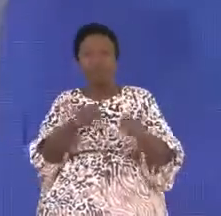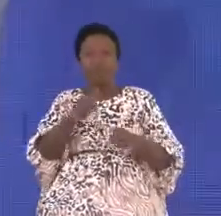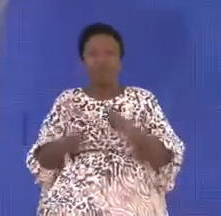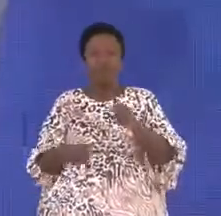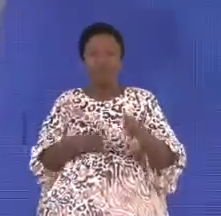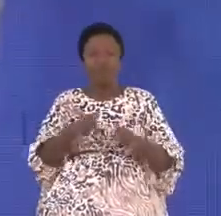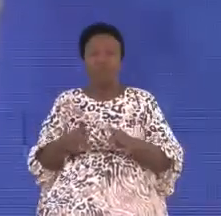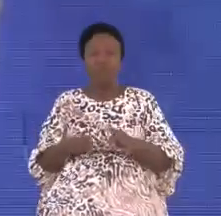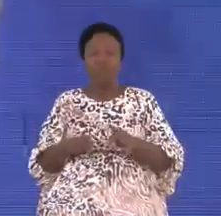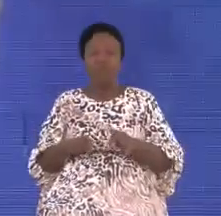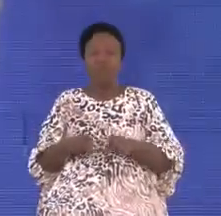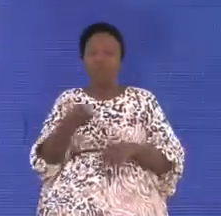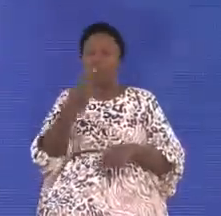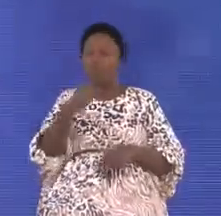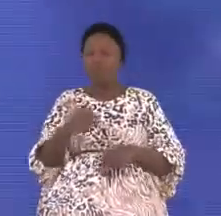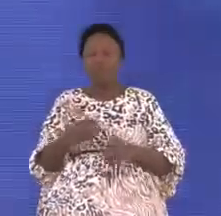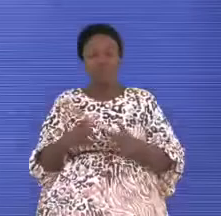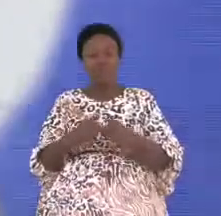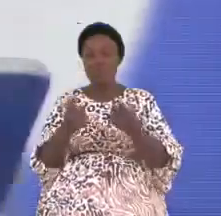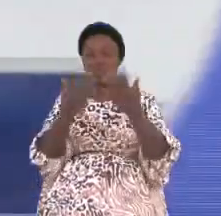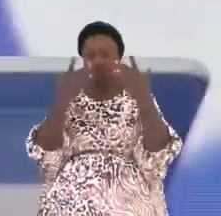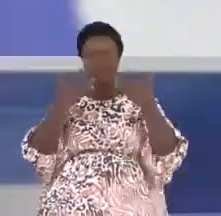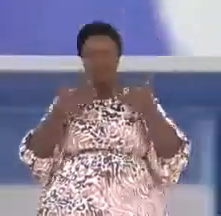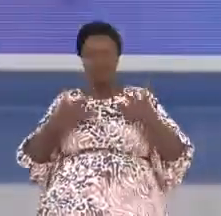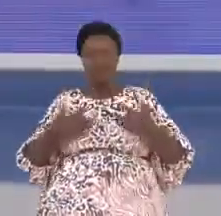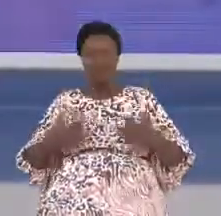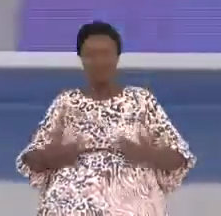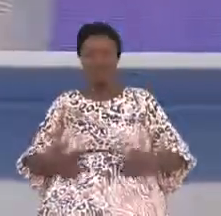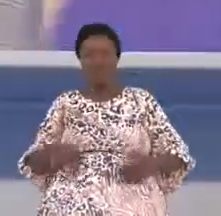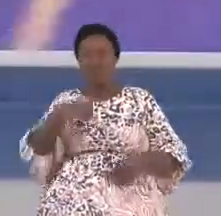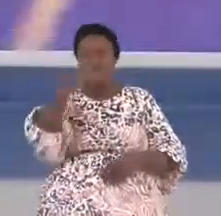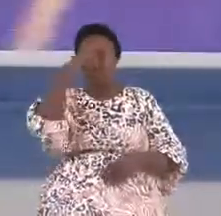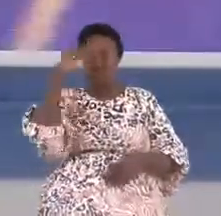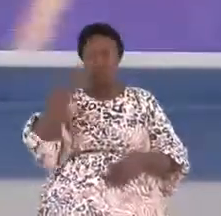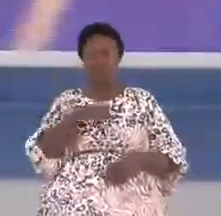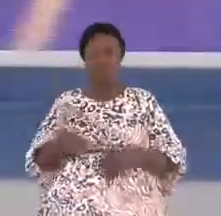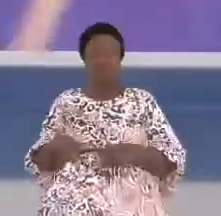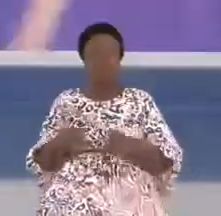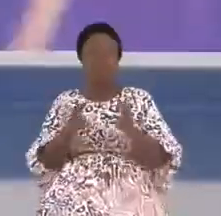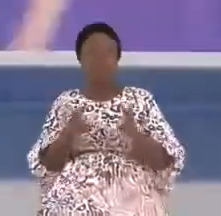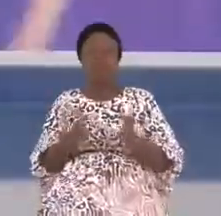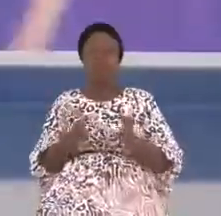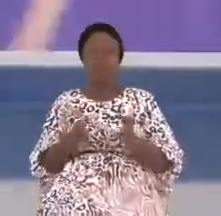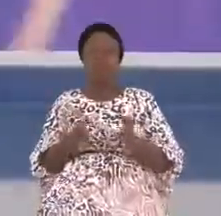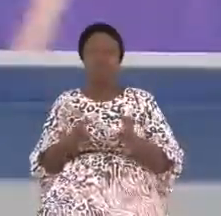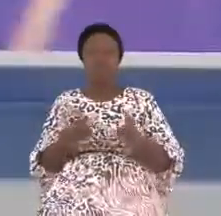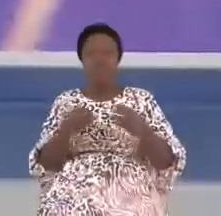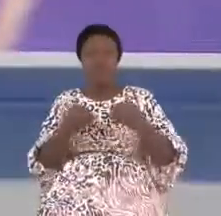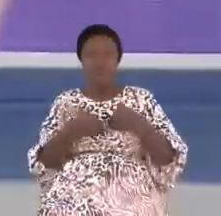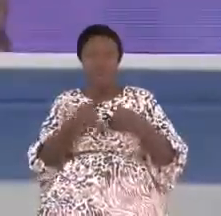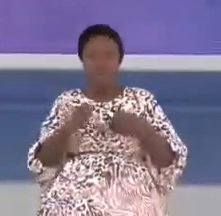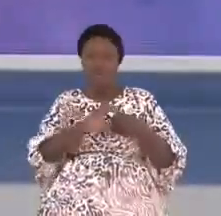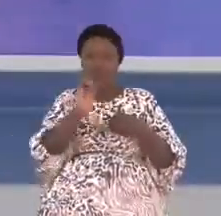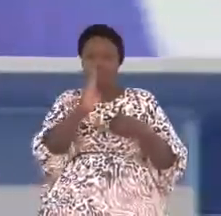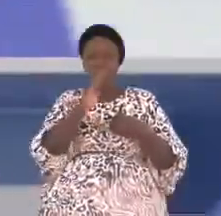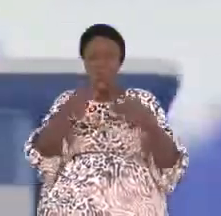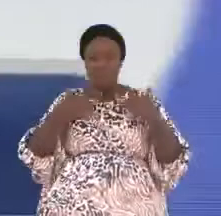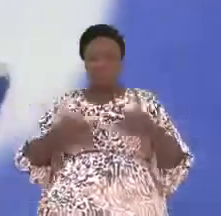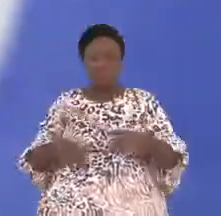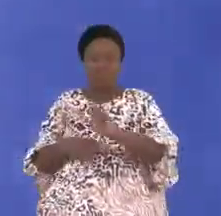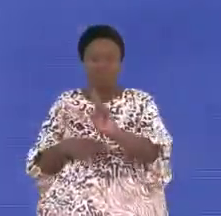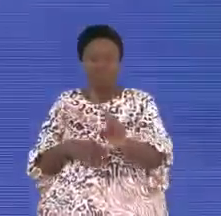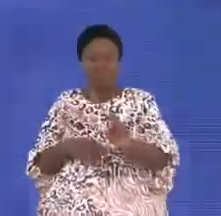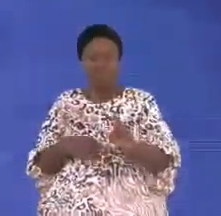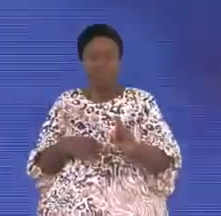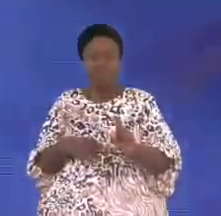discouraged because of the way have you ever been discouraged the soul of the